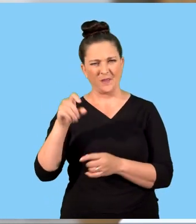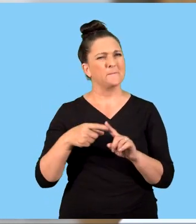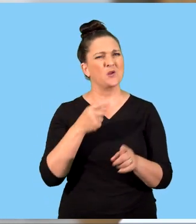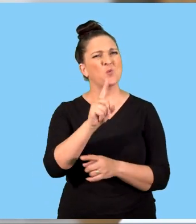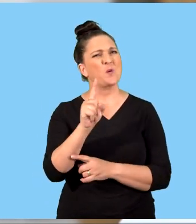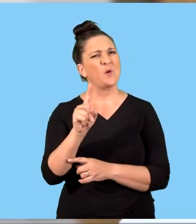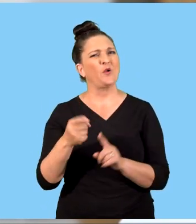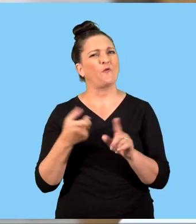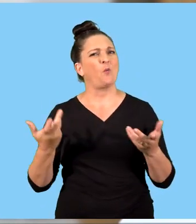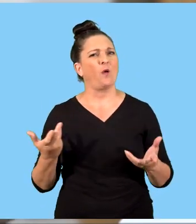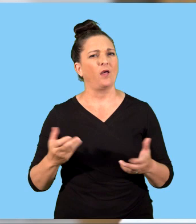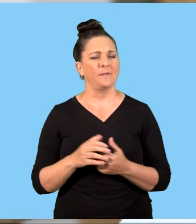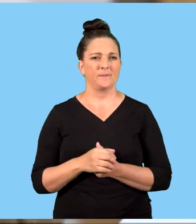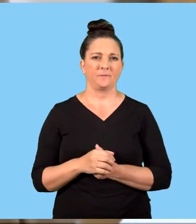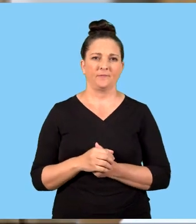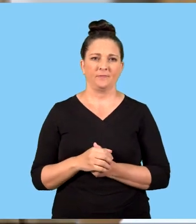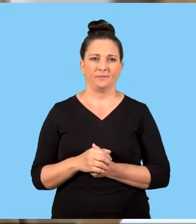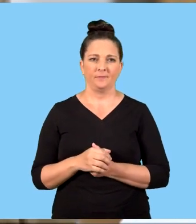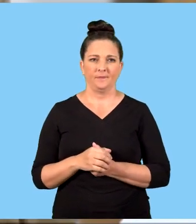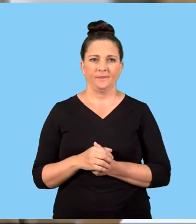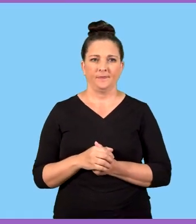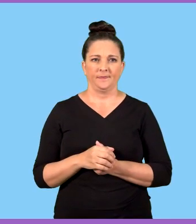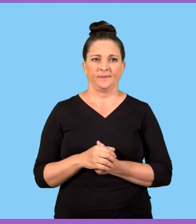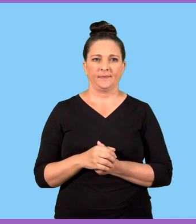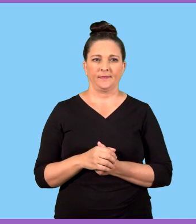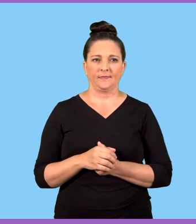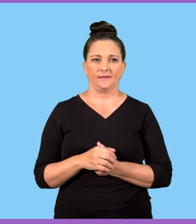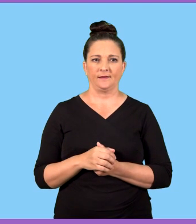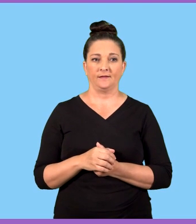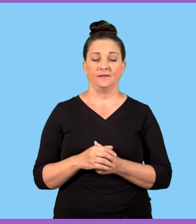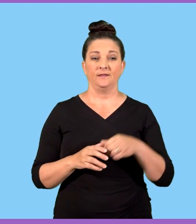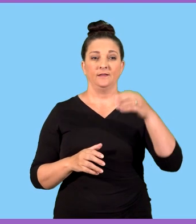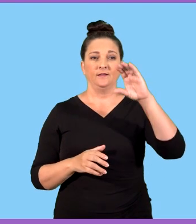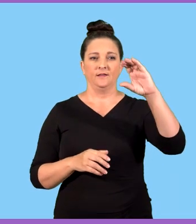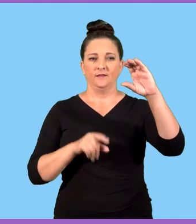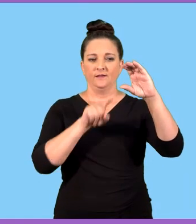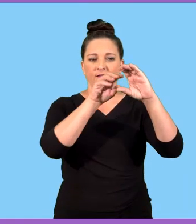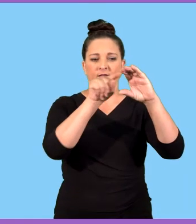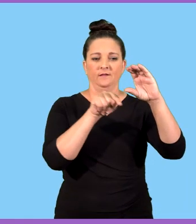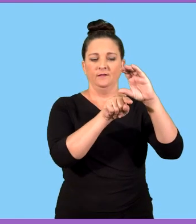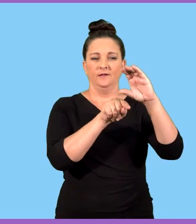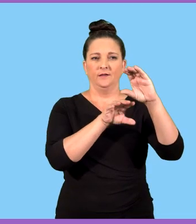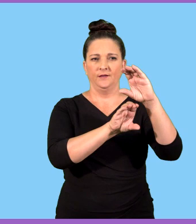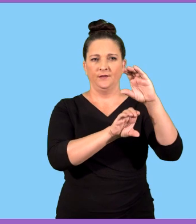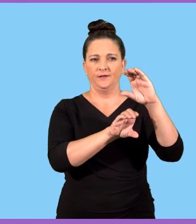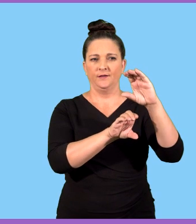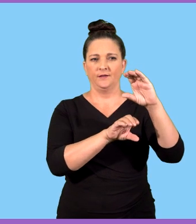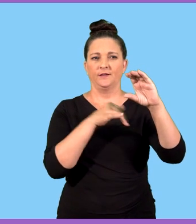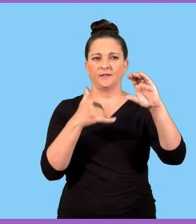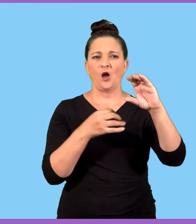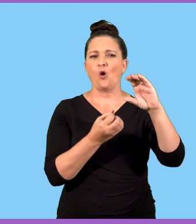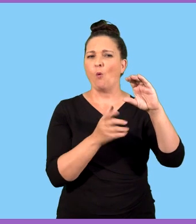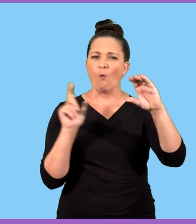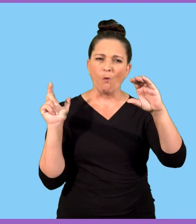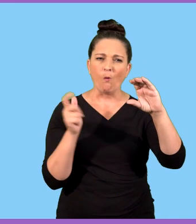the 111 from? The 111. I get that by adding up the frequency part, all of